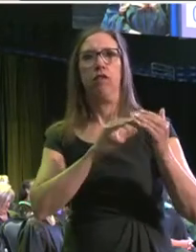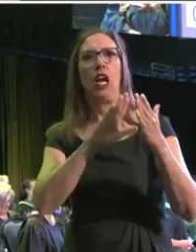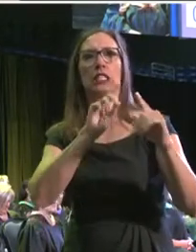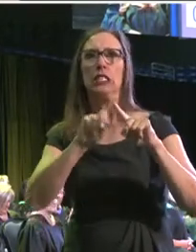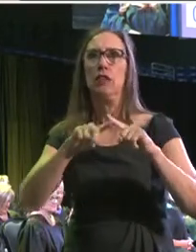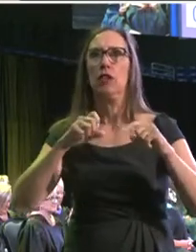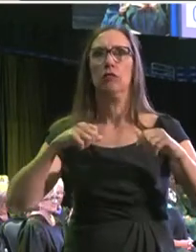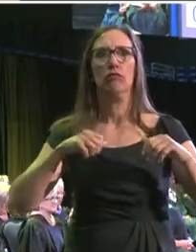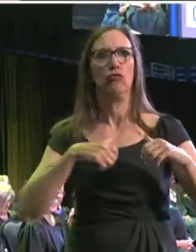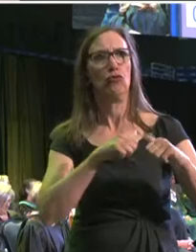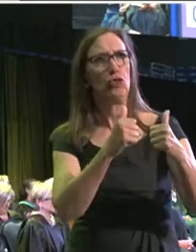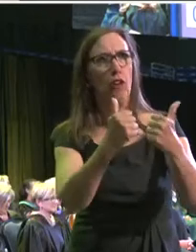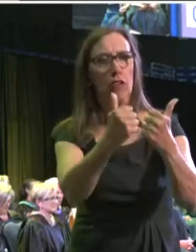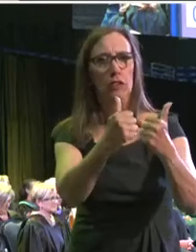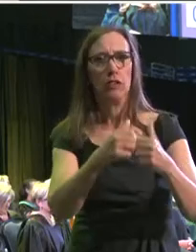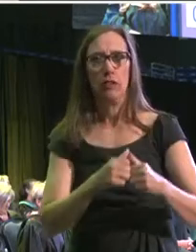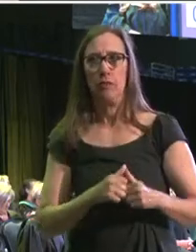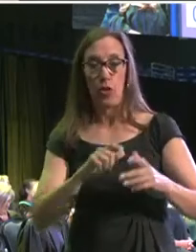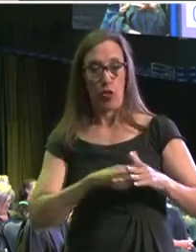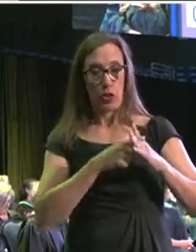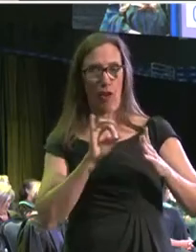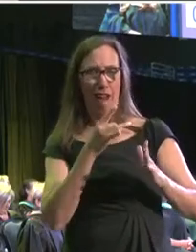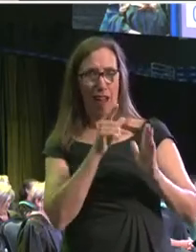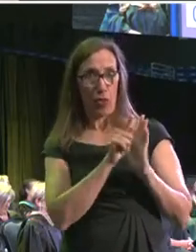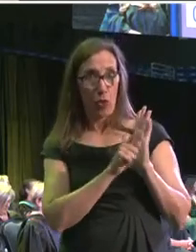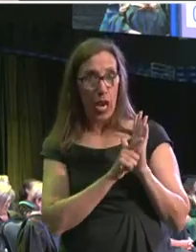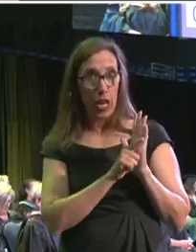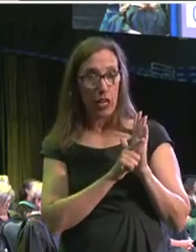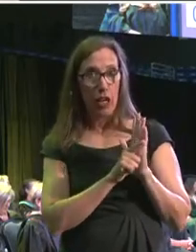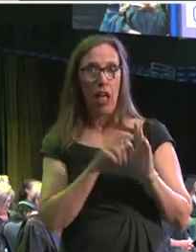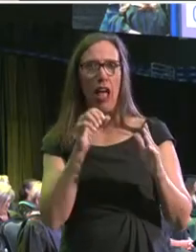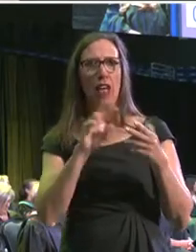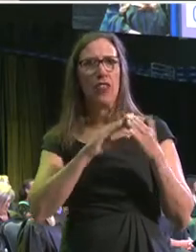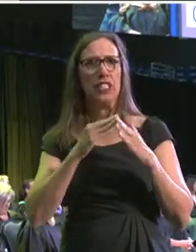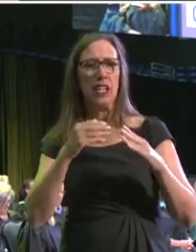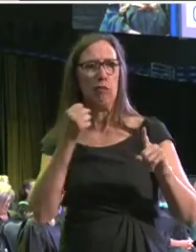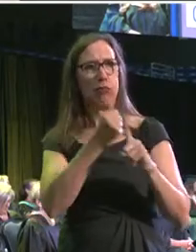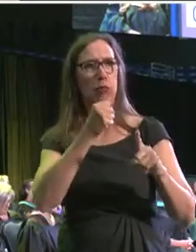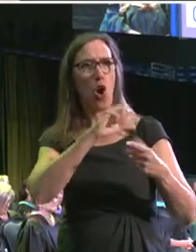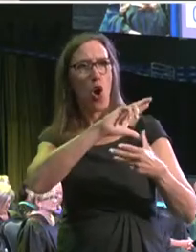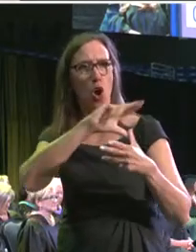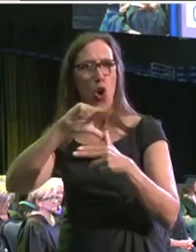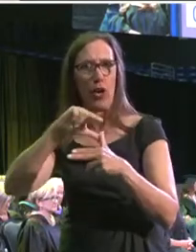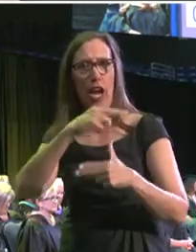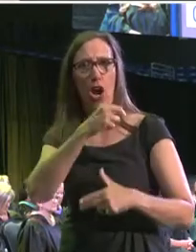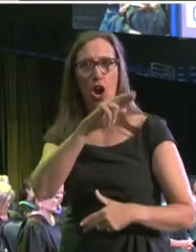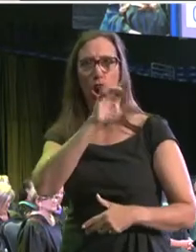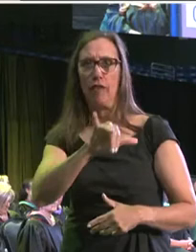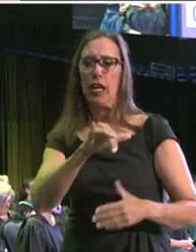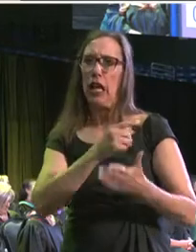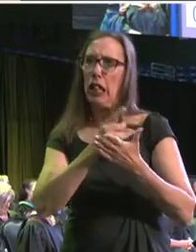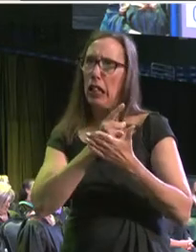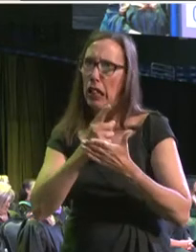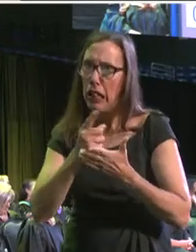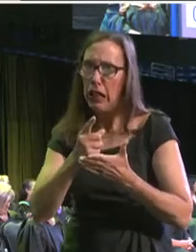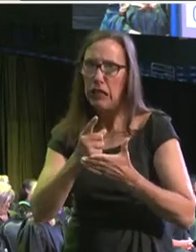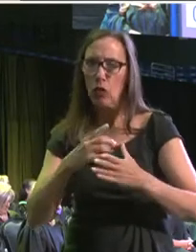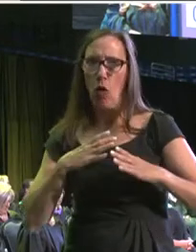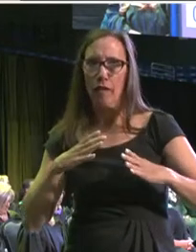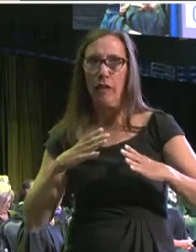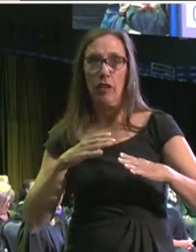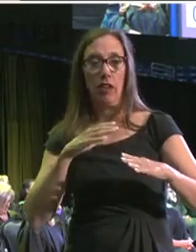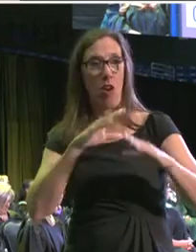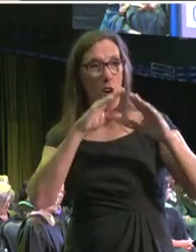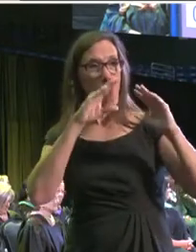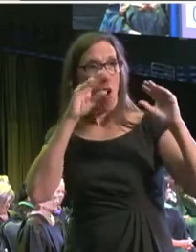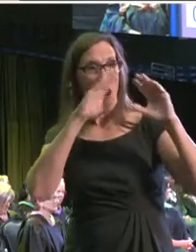of obstacles. At the start of eighth grade, our city was struck by Hurricane Harvey, which put us out of school for weeks. Homes that people